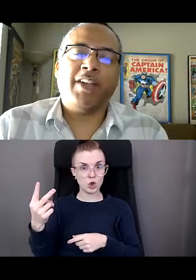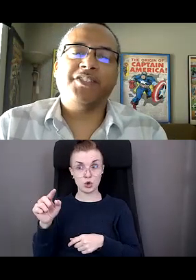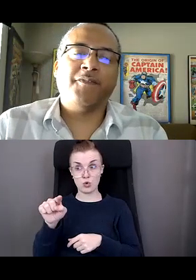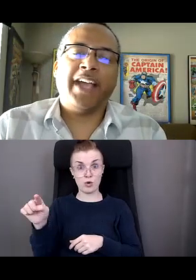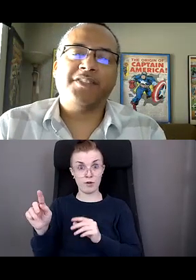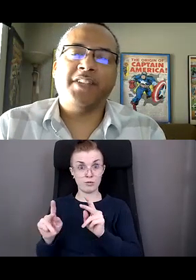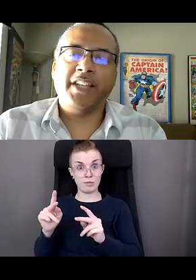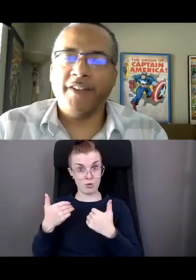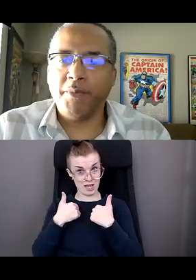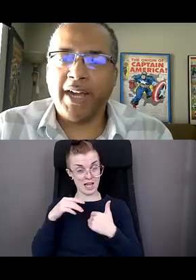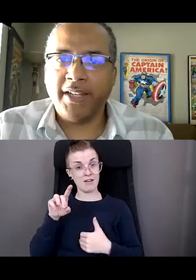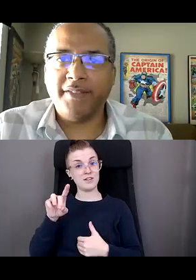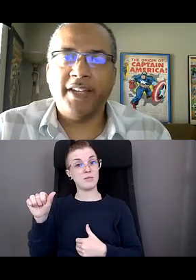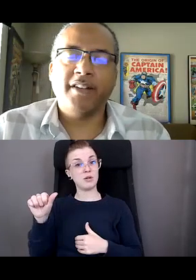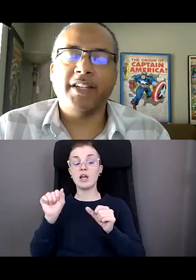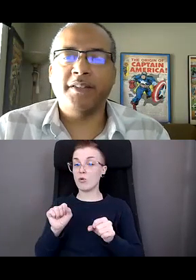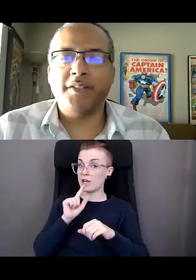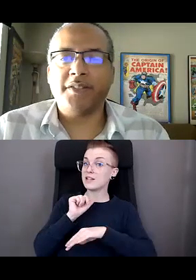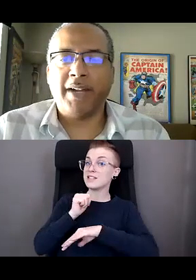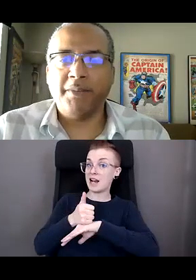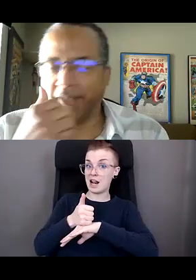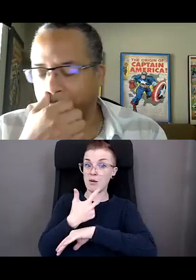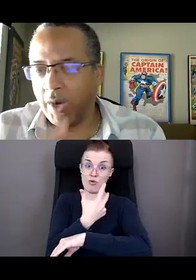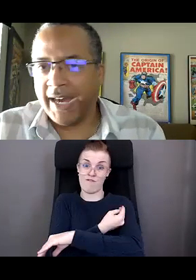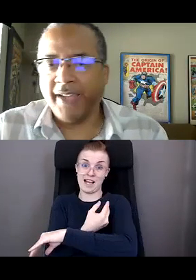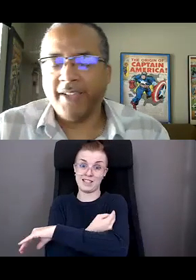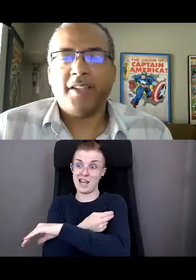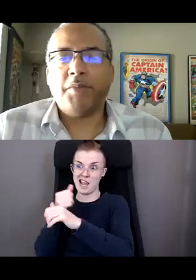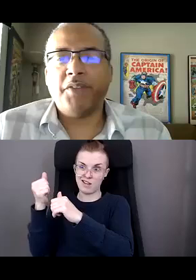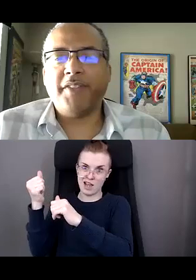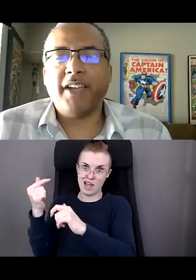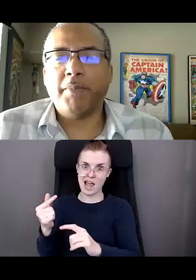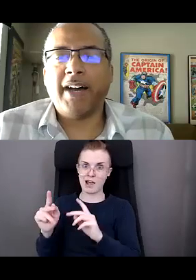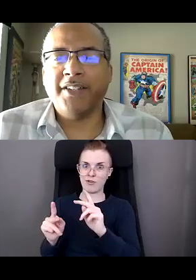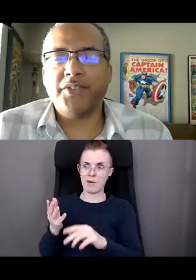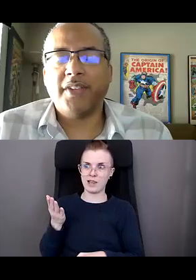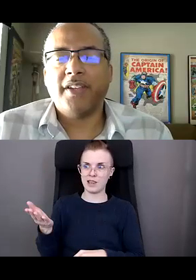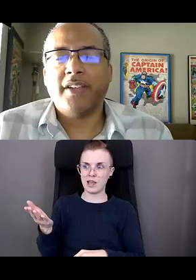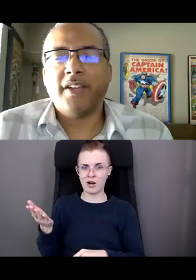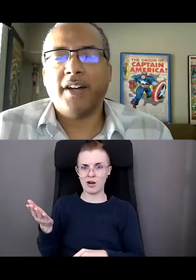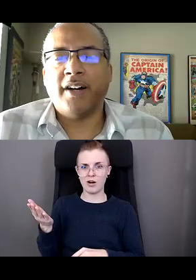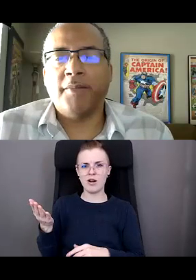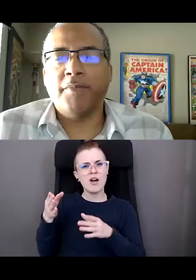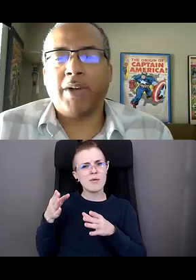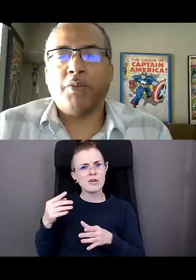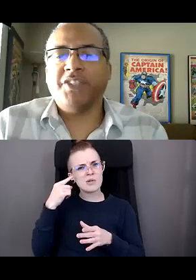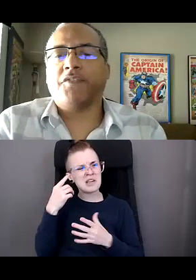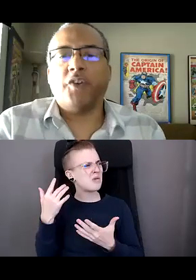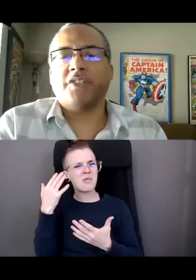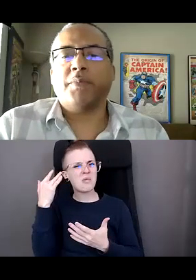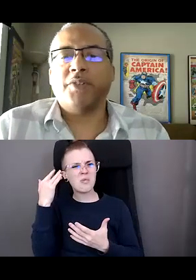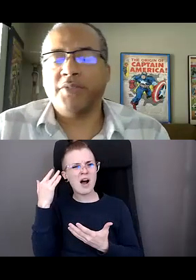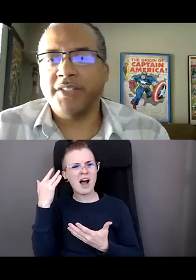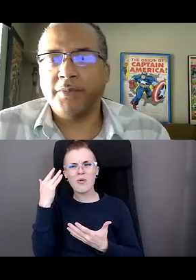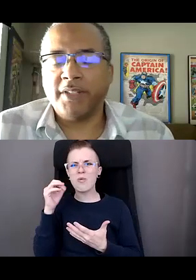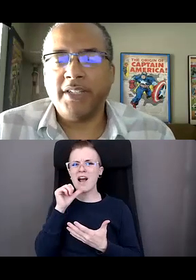can arrange to vaccinate everybody there. And somebody may say, why? Because if you think about how this, why don't we just focus